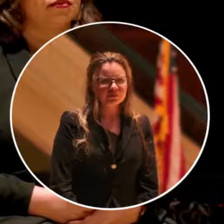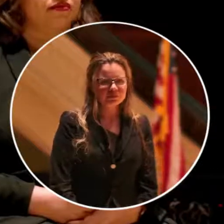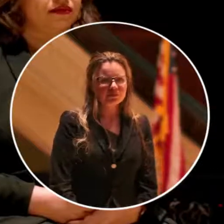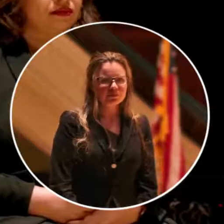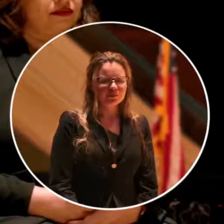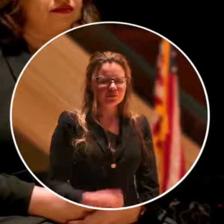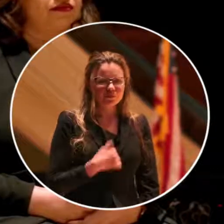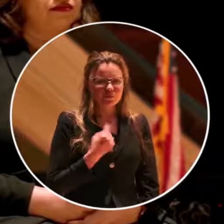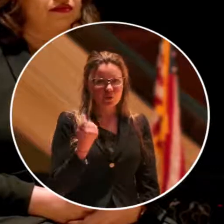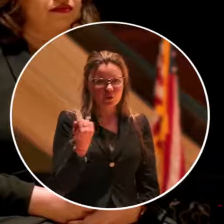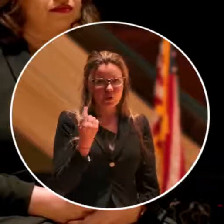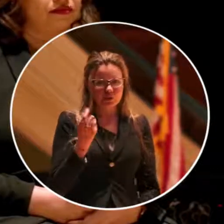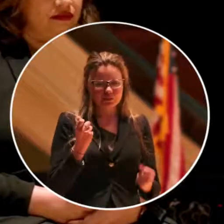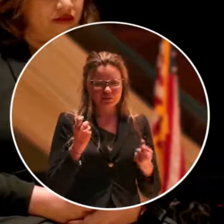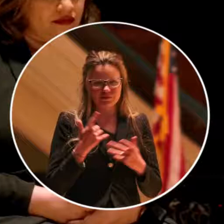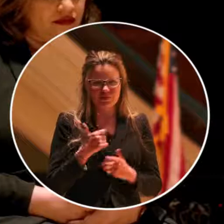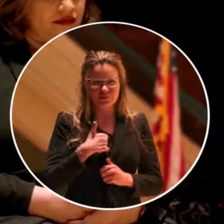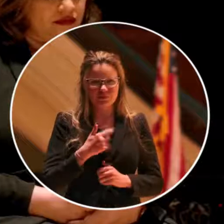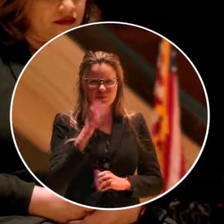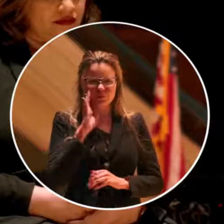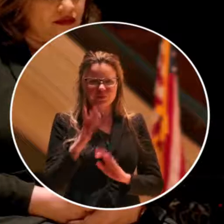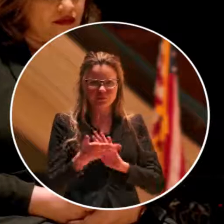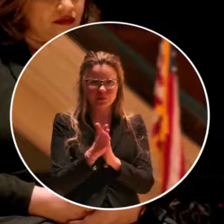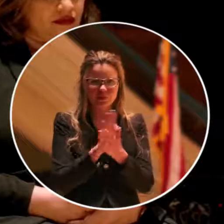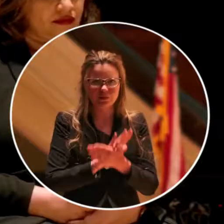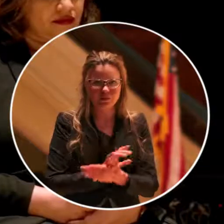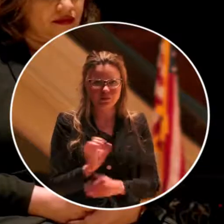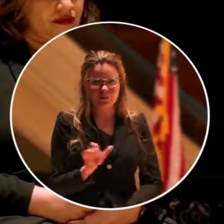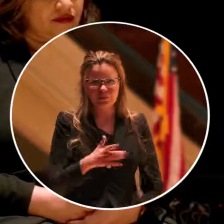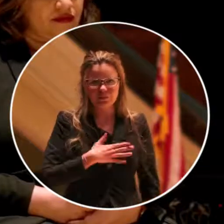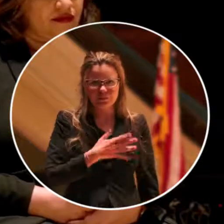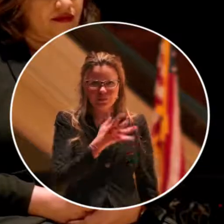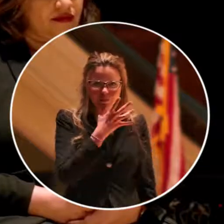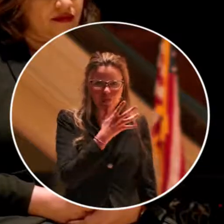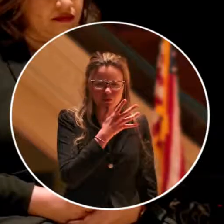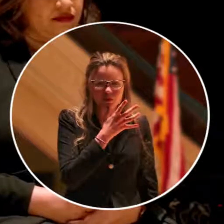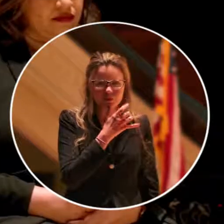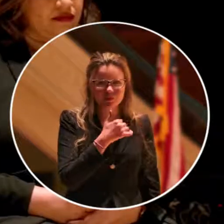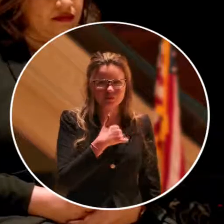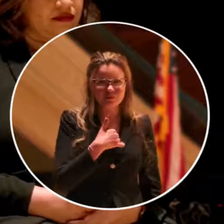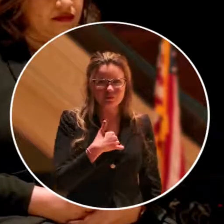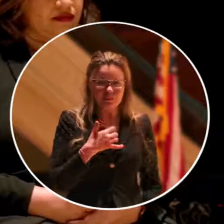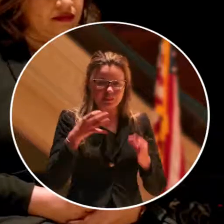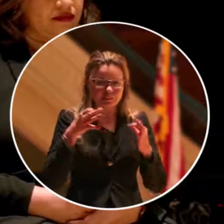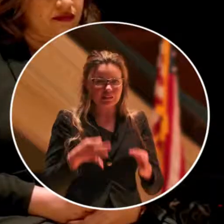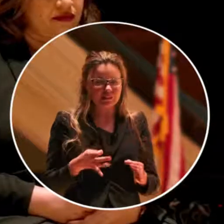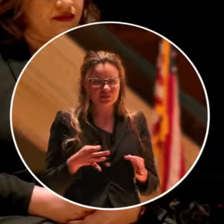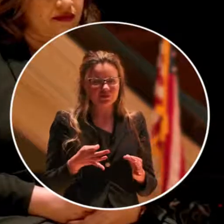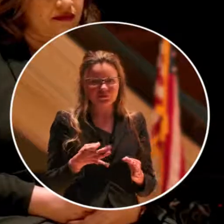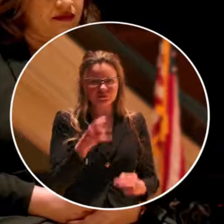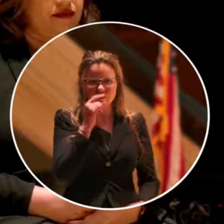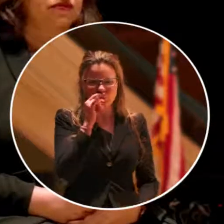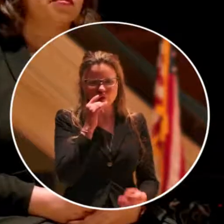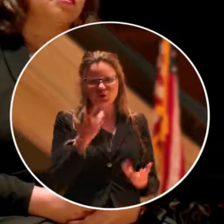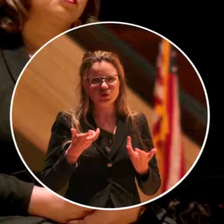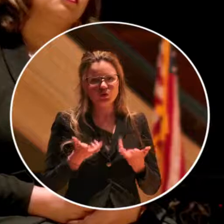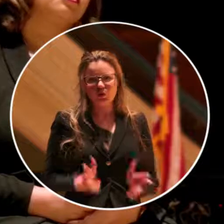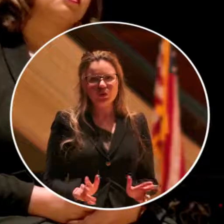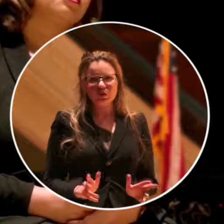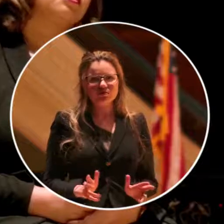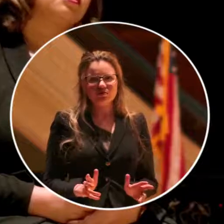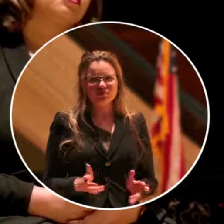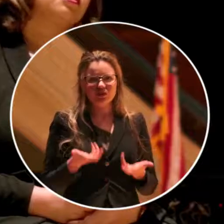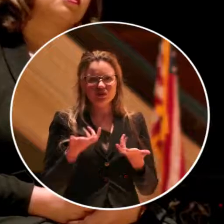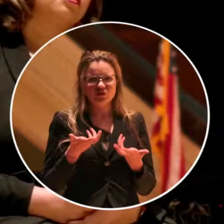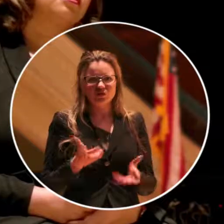I've always feared becoming like my mother. I actually decided at one point that I didn't want to have kids because I didn't want to raise